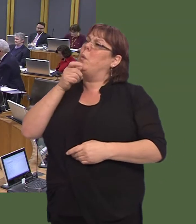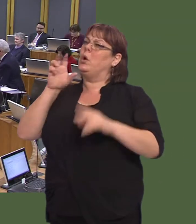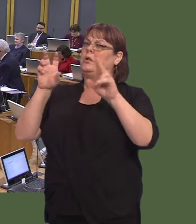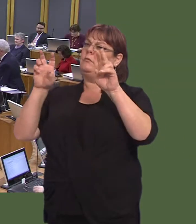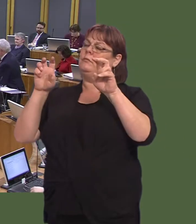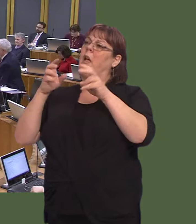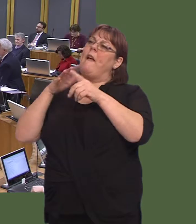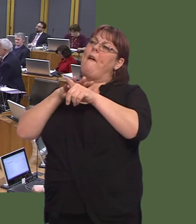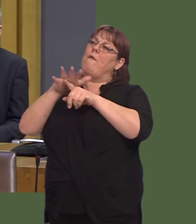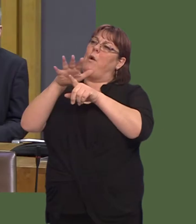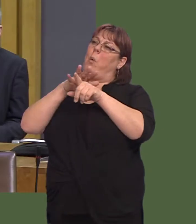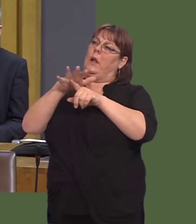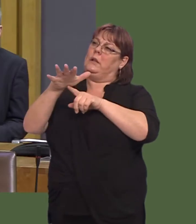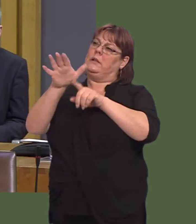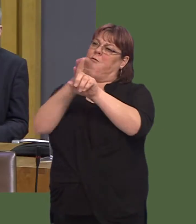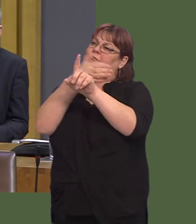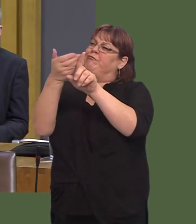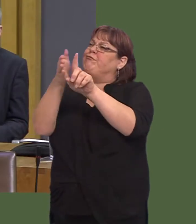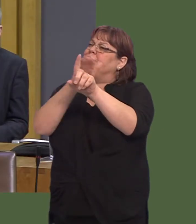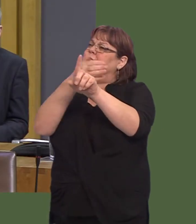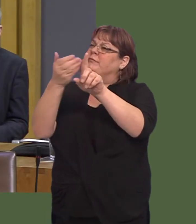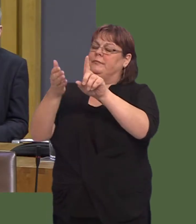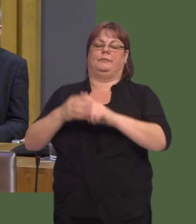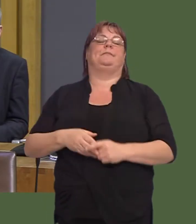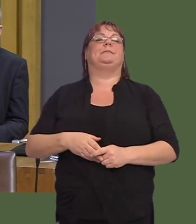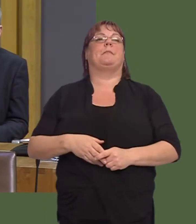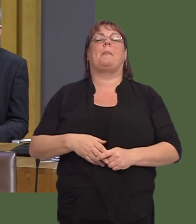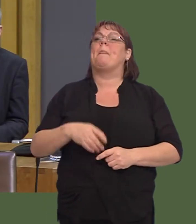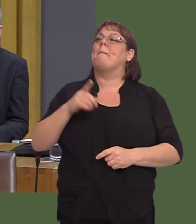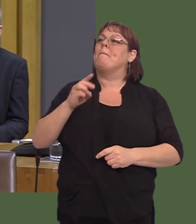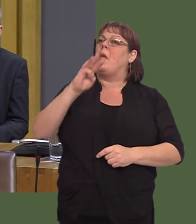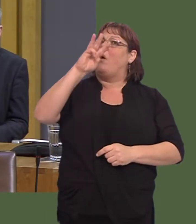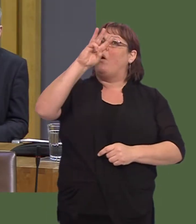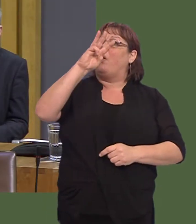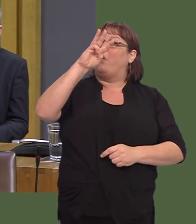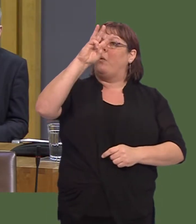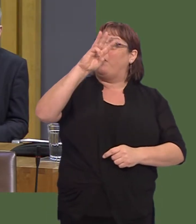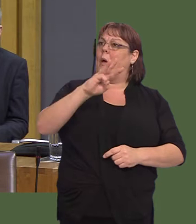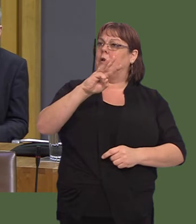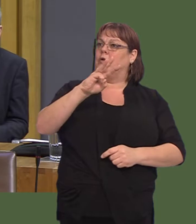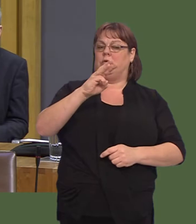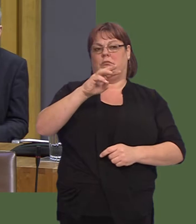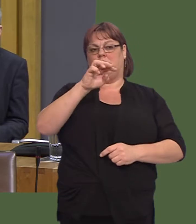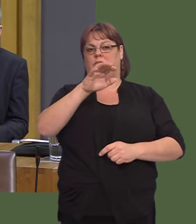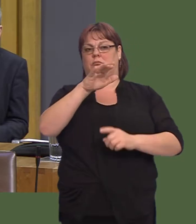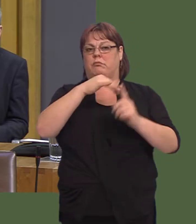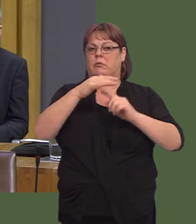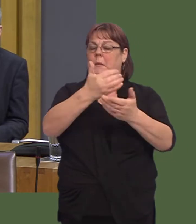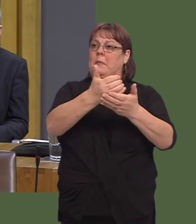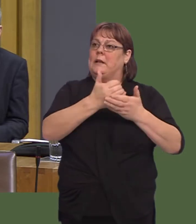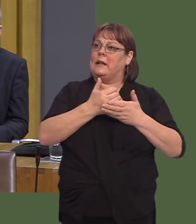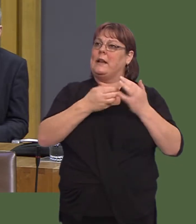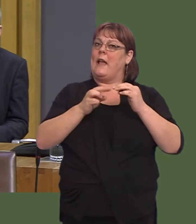on purpose. The Welsh national interest can only be protected if our MPs vote the right way on crucial